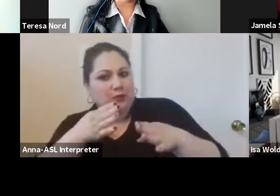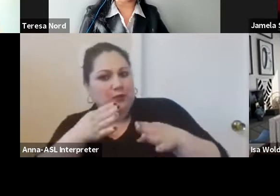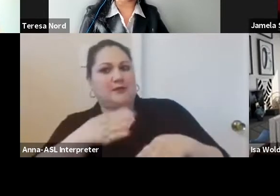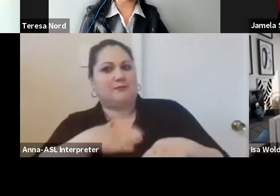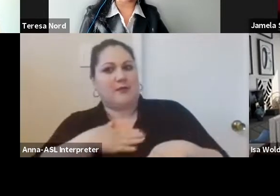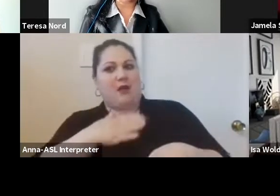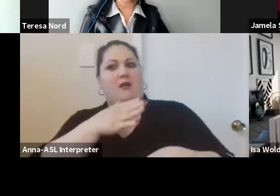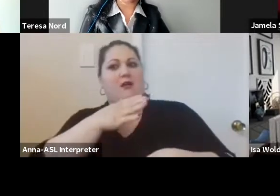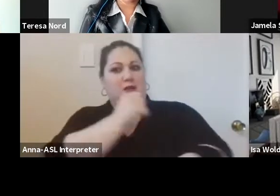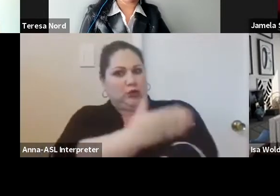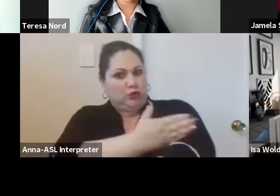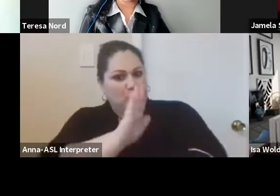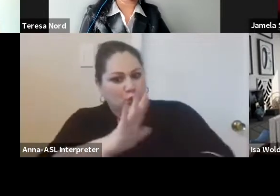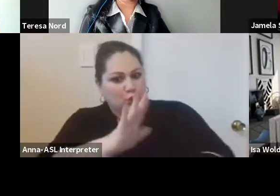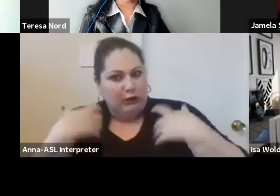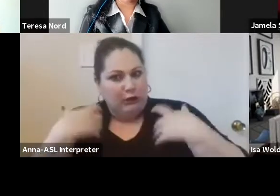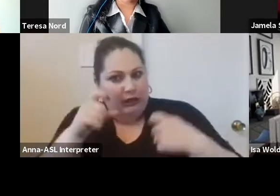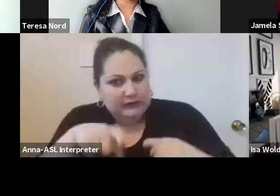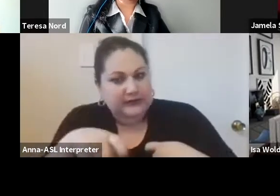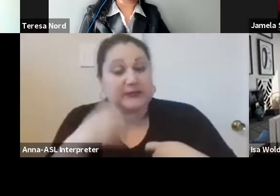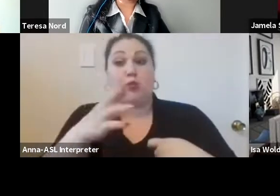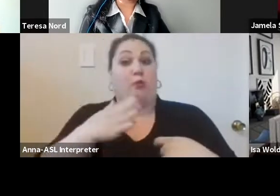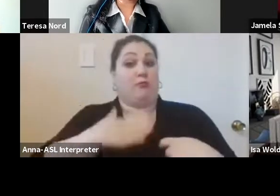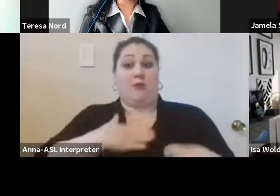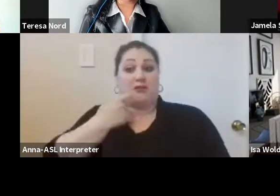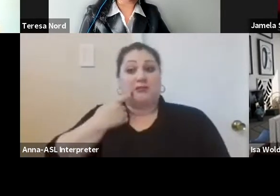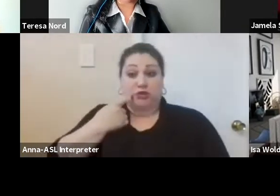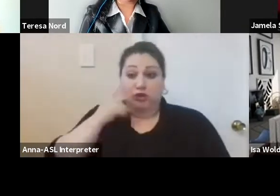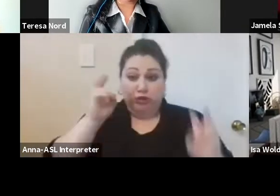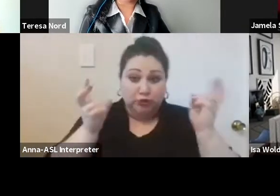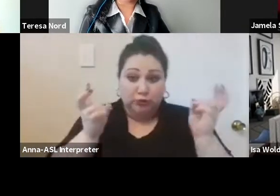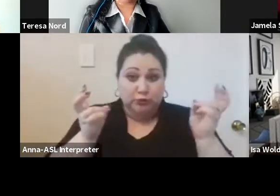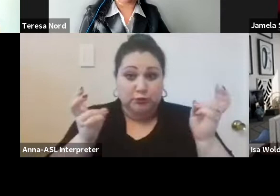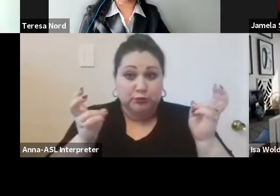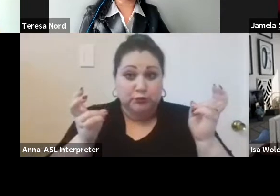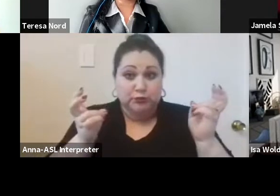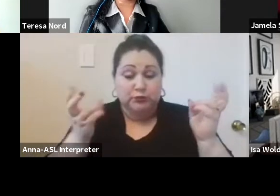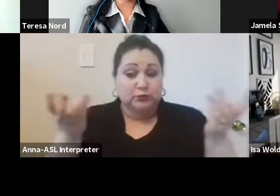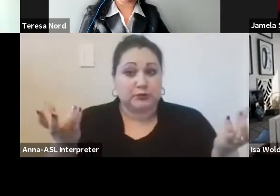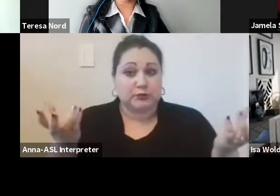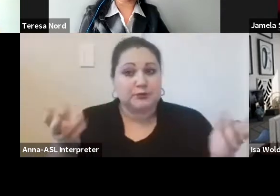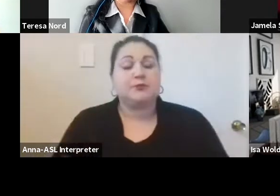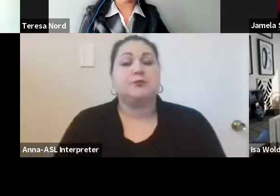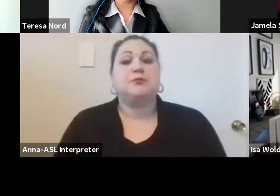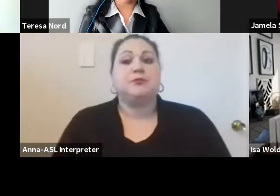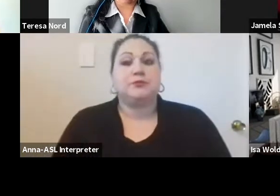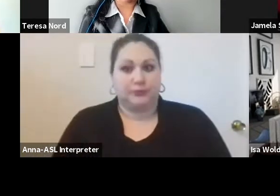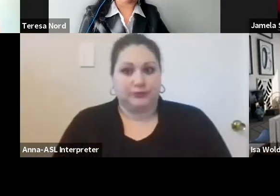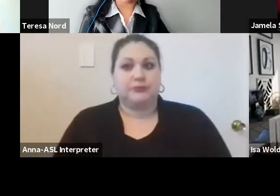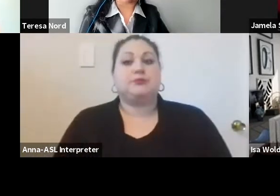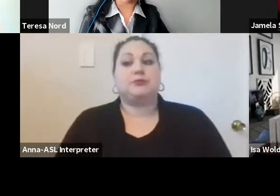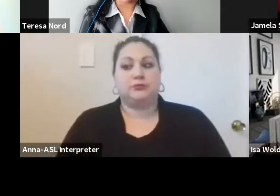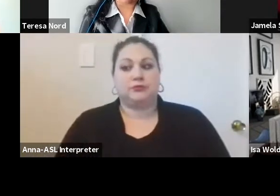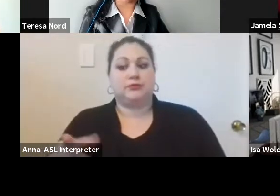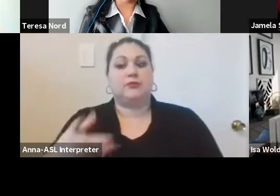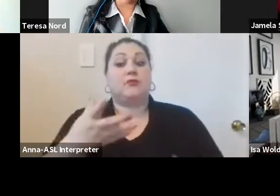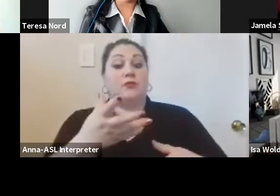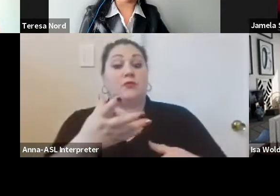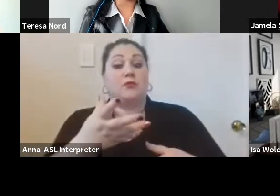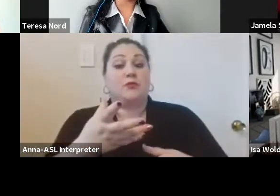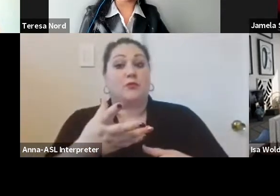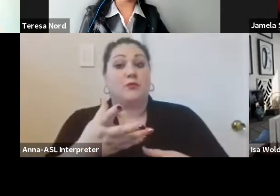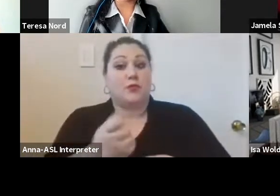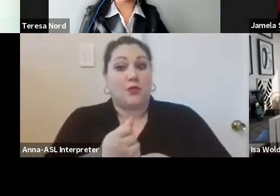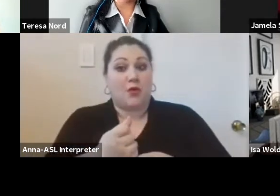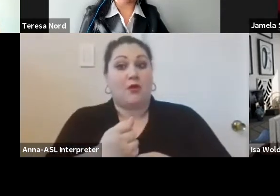addiction issues. And she did get the urine analysis test back a